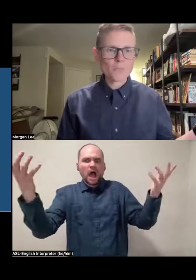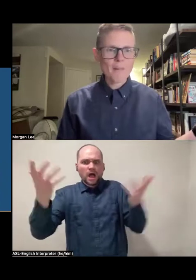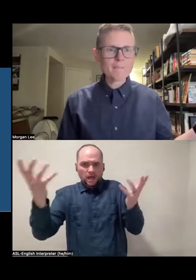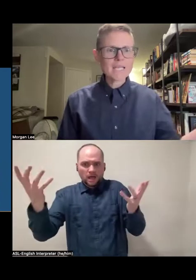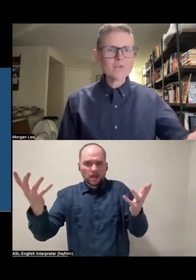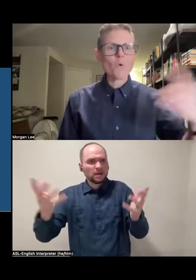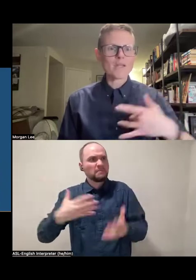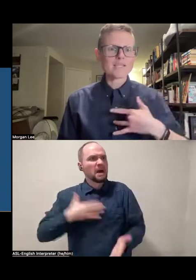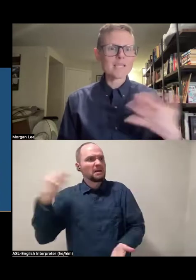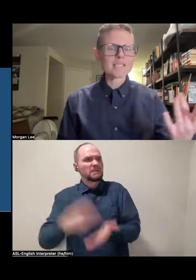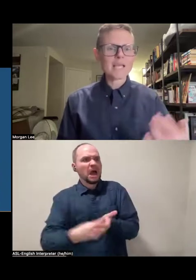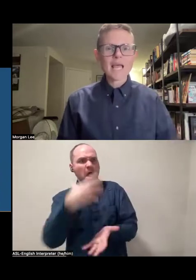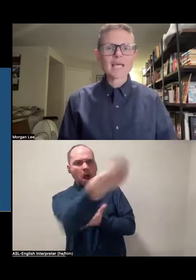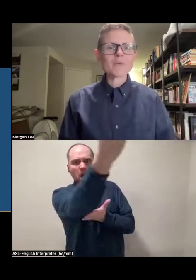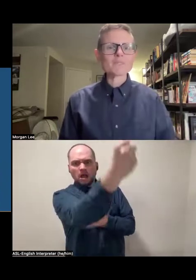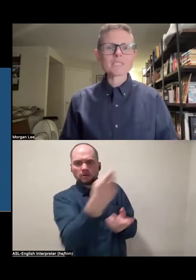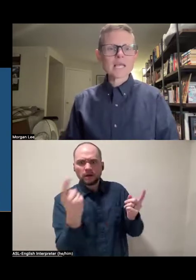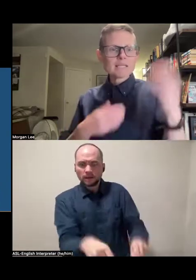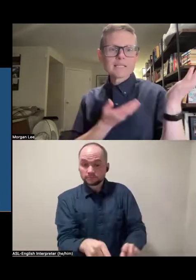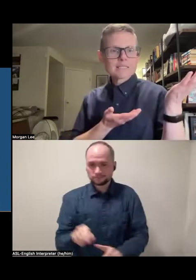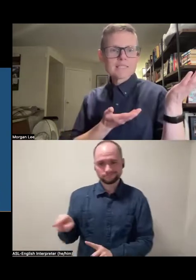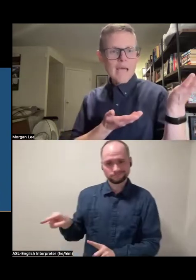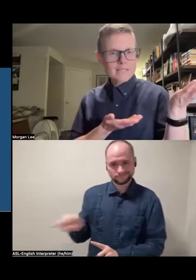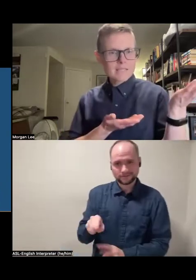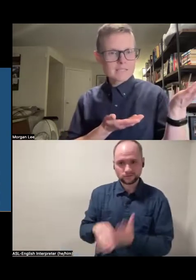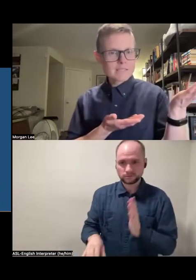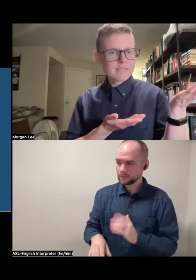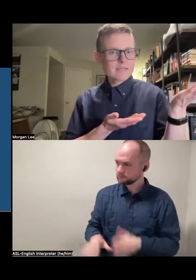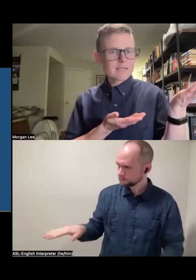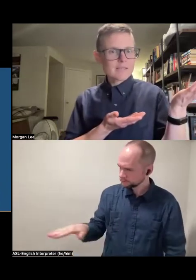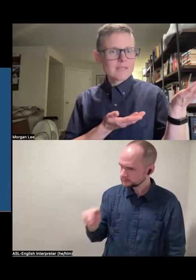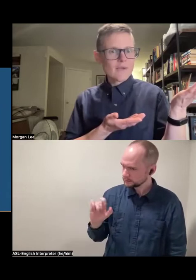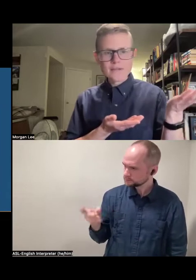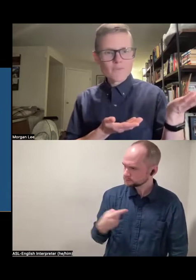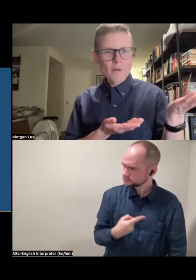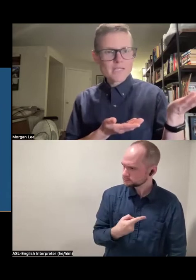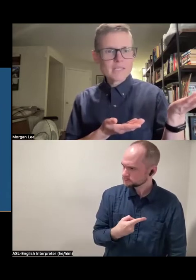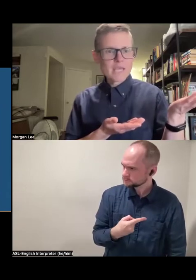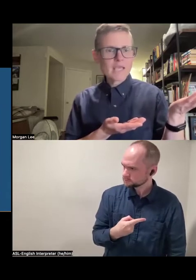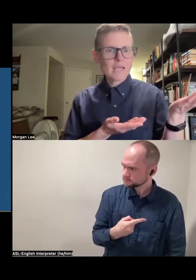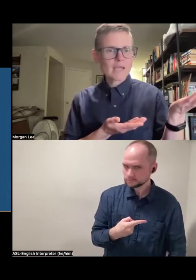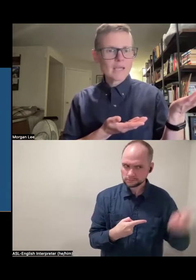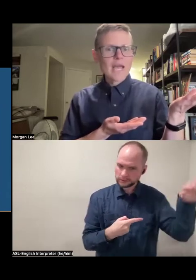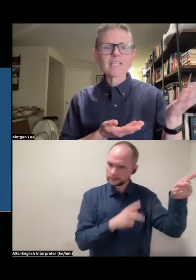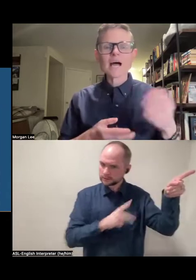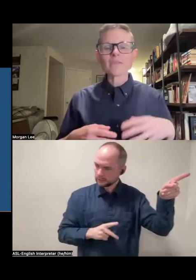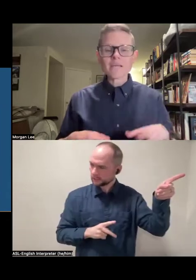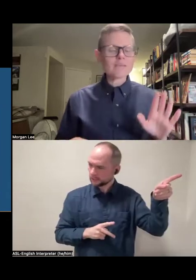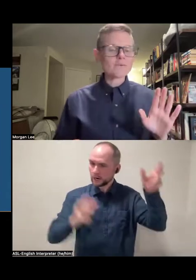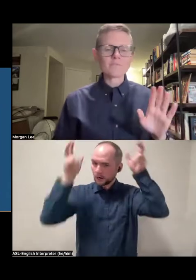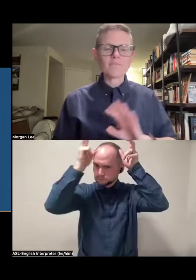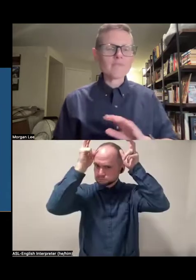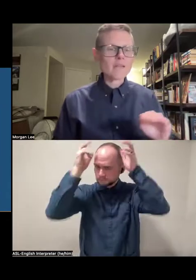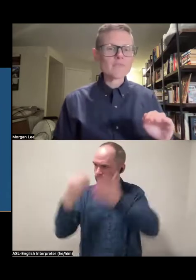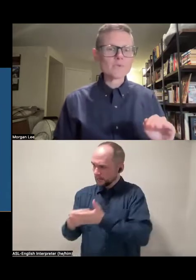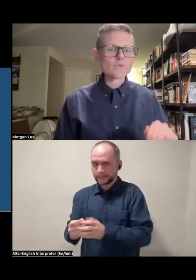they took my money. What is this? And I was just like, taxes. You had to give your money to the king. And I'll tell